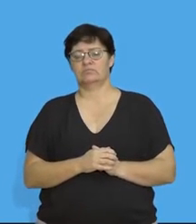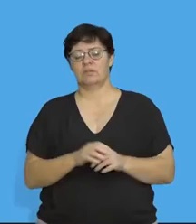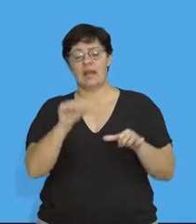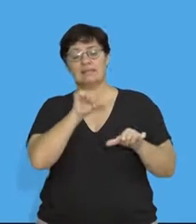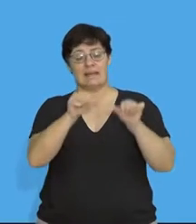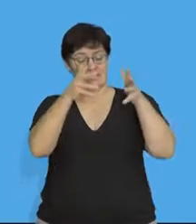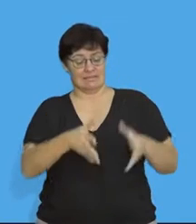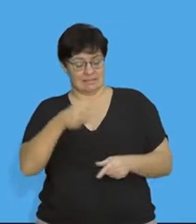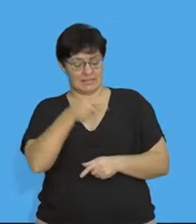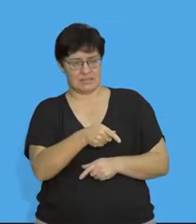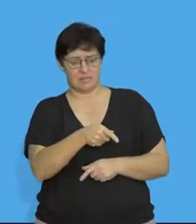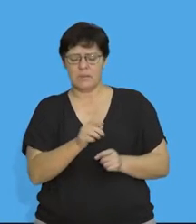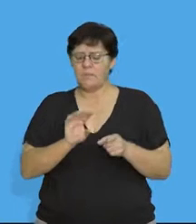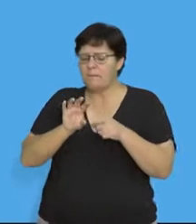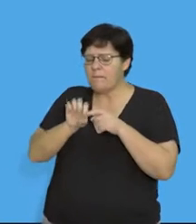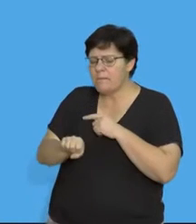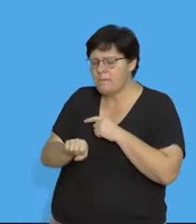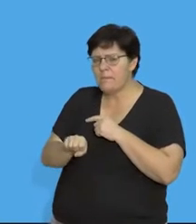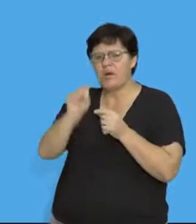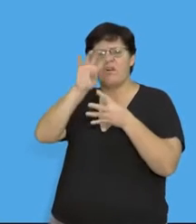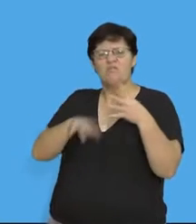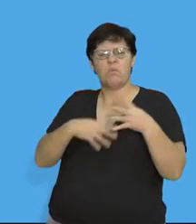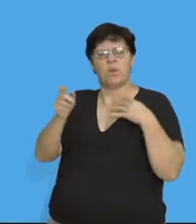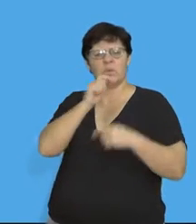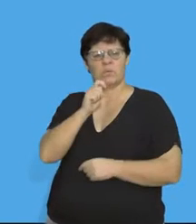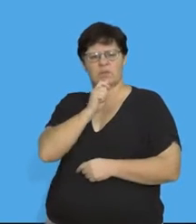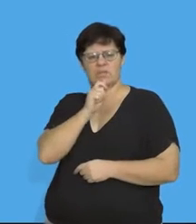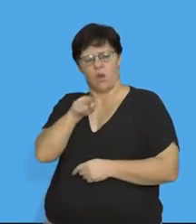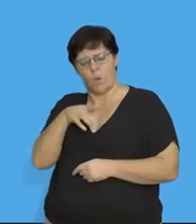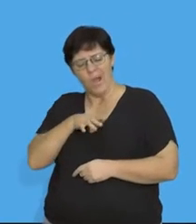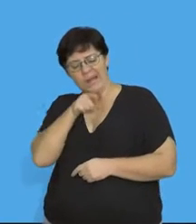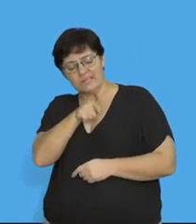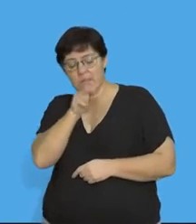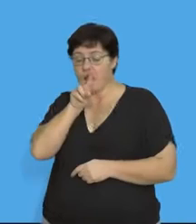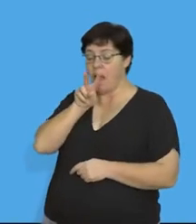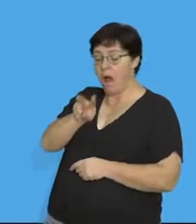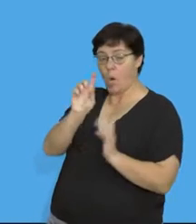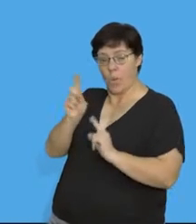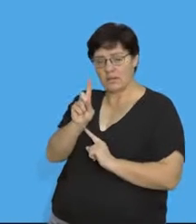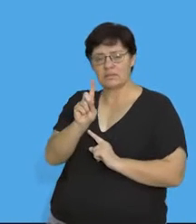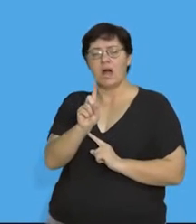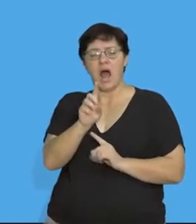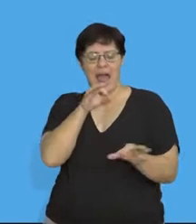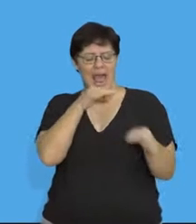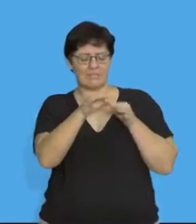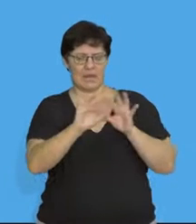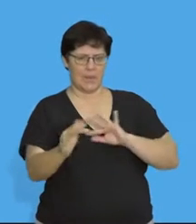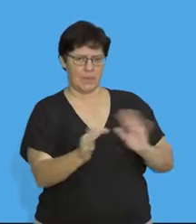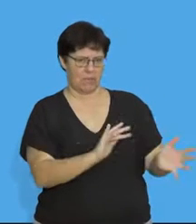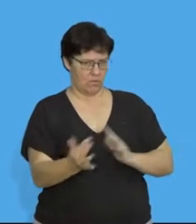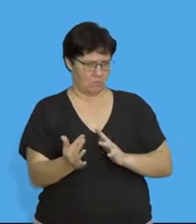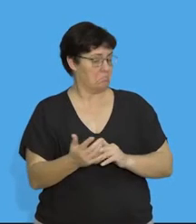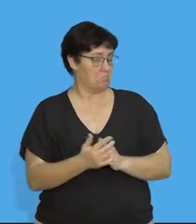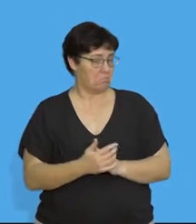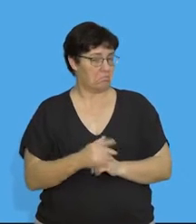find out which formula to use to describe their observations? And that's quite an interesting